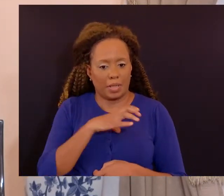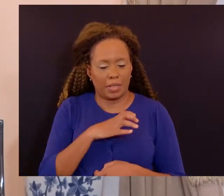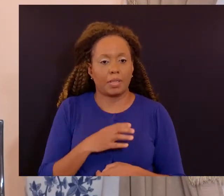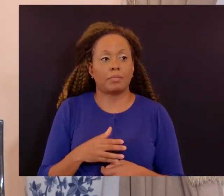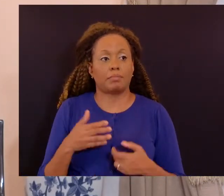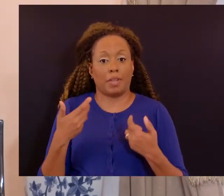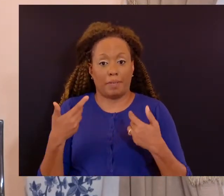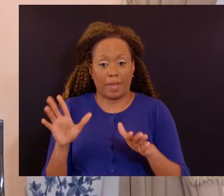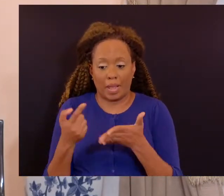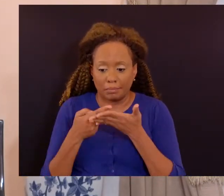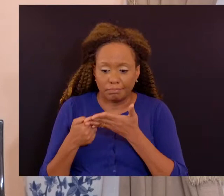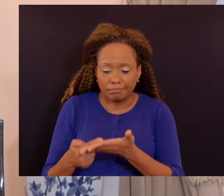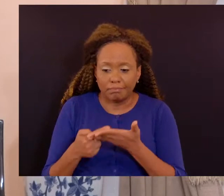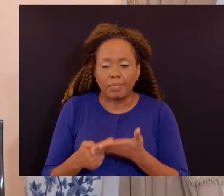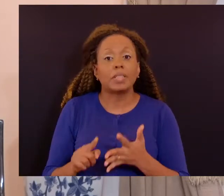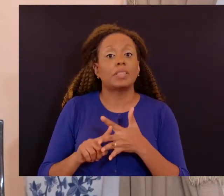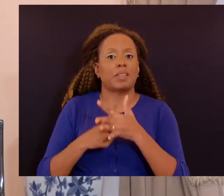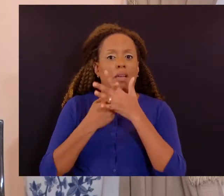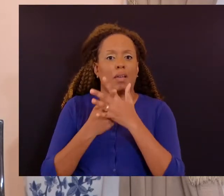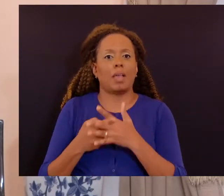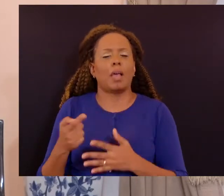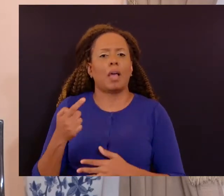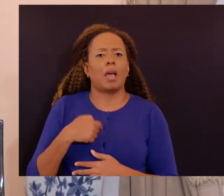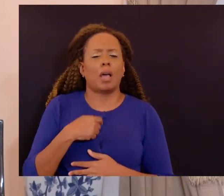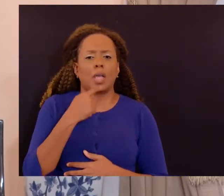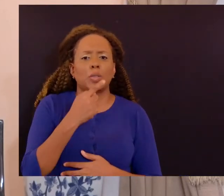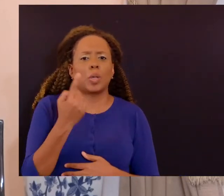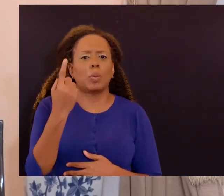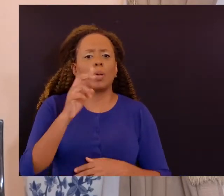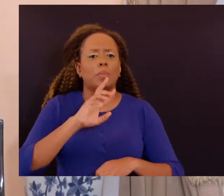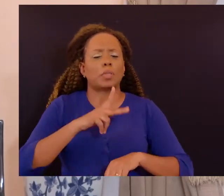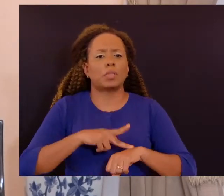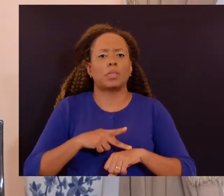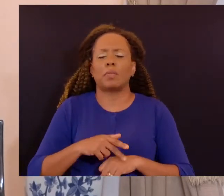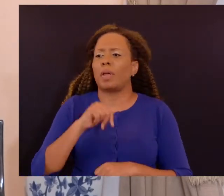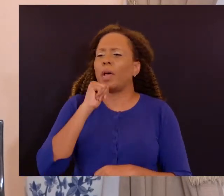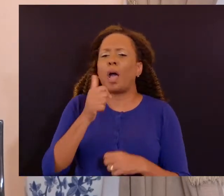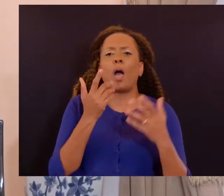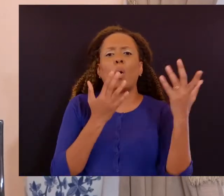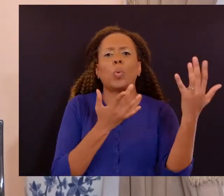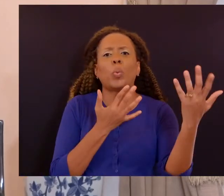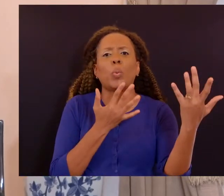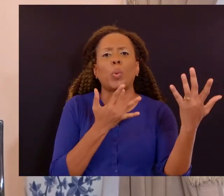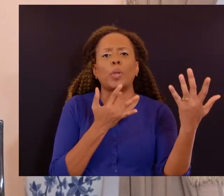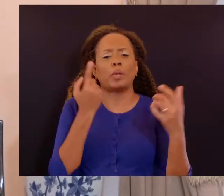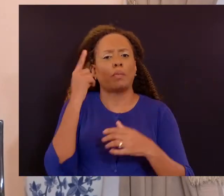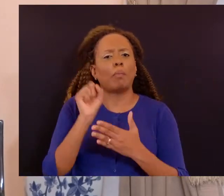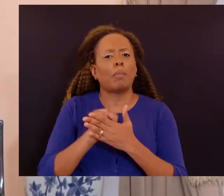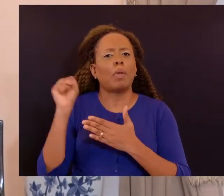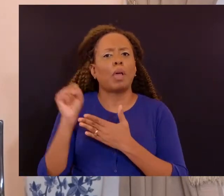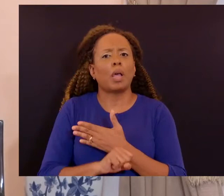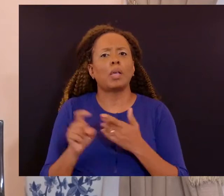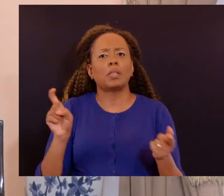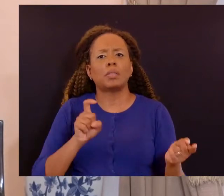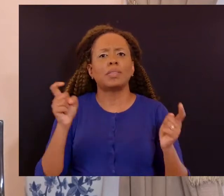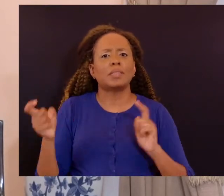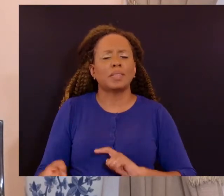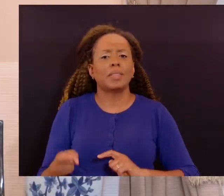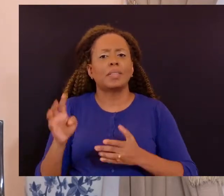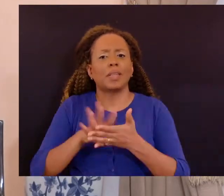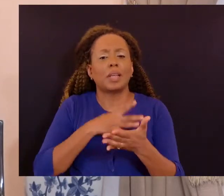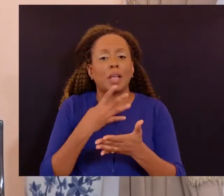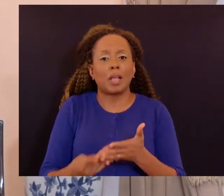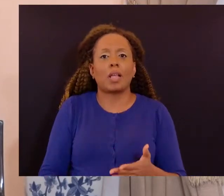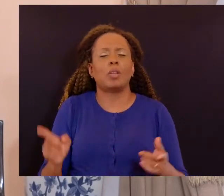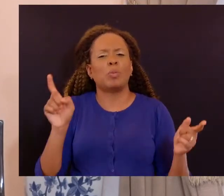discussions about making the transition. I told one principal, we are not waiting till September to change the curriculum at the school. We're changing